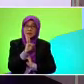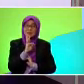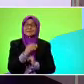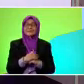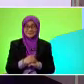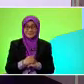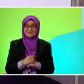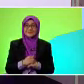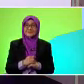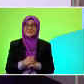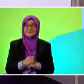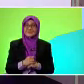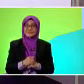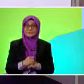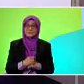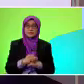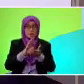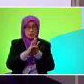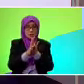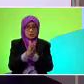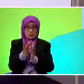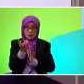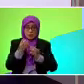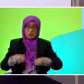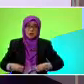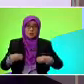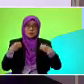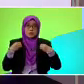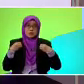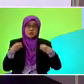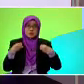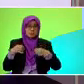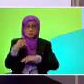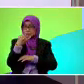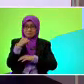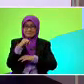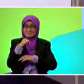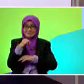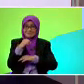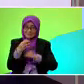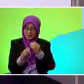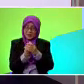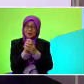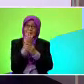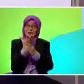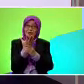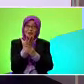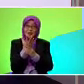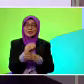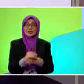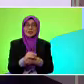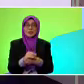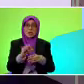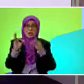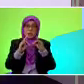the dried prawns. So that is why microorganisms will not grow on dried prawns compared to the fresh ones, which